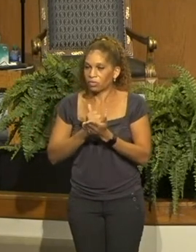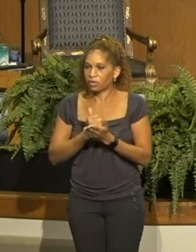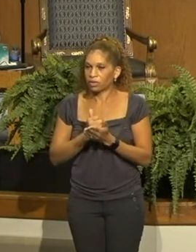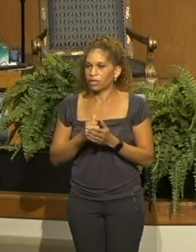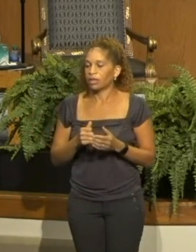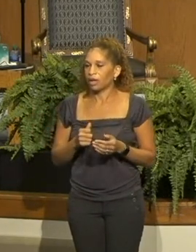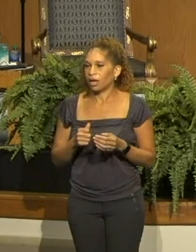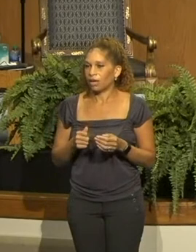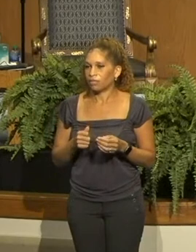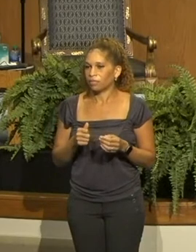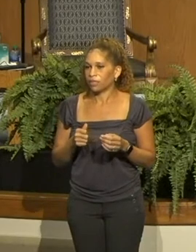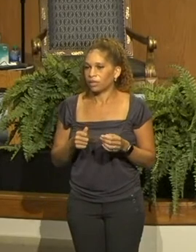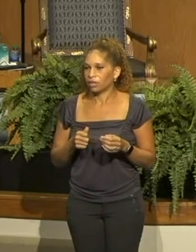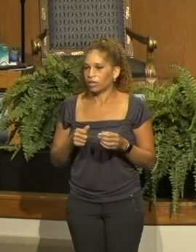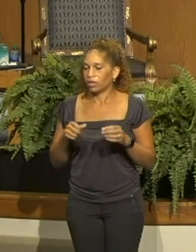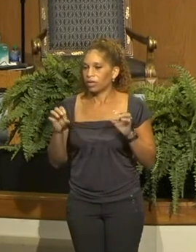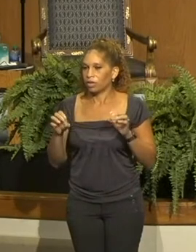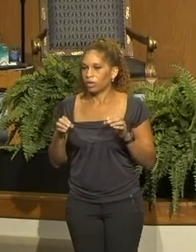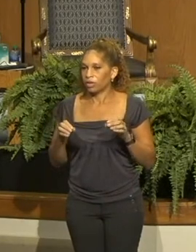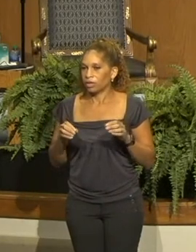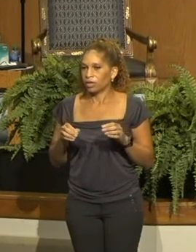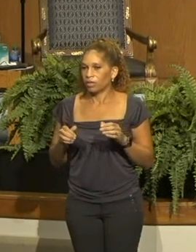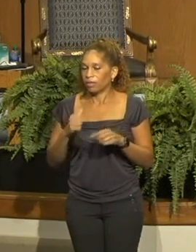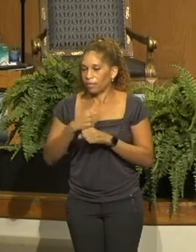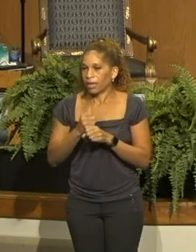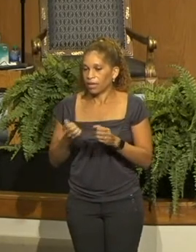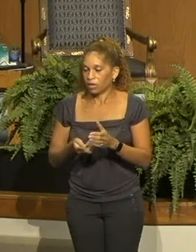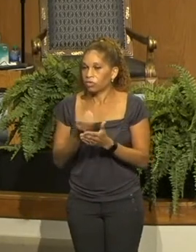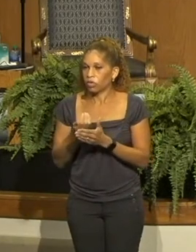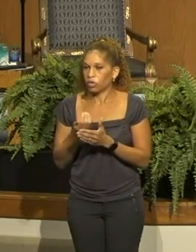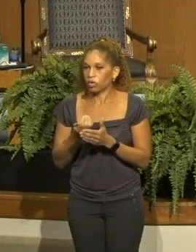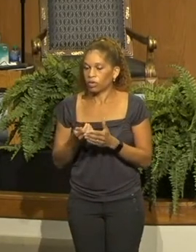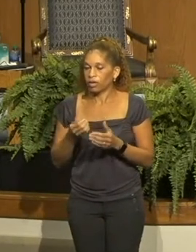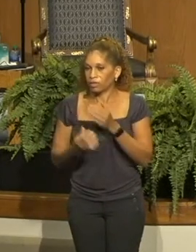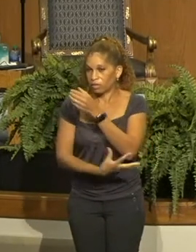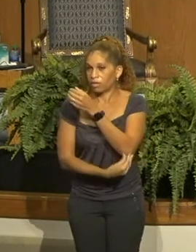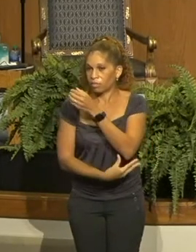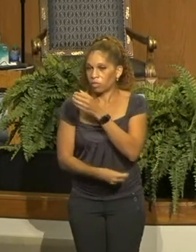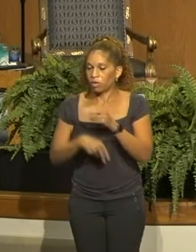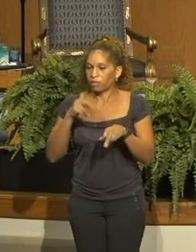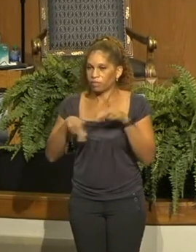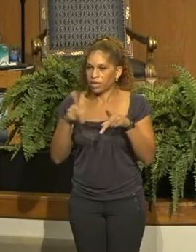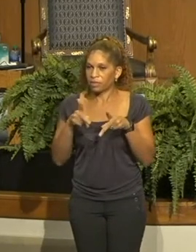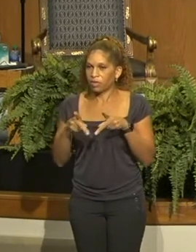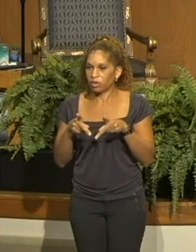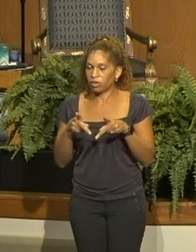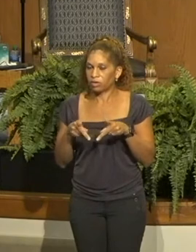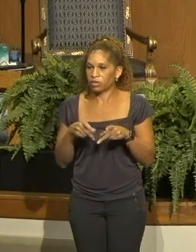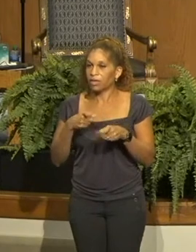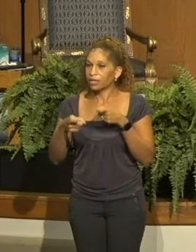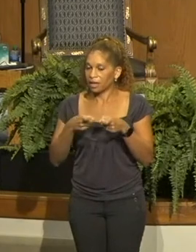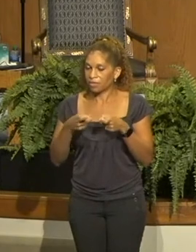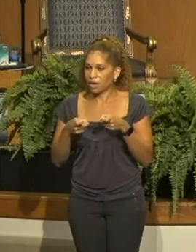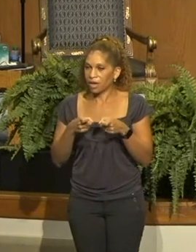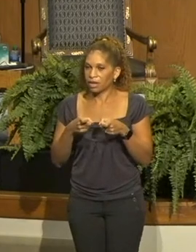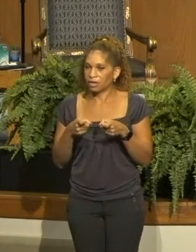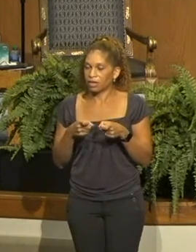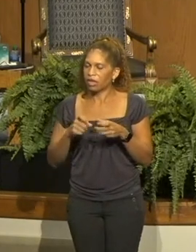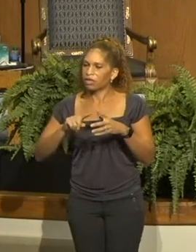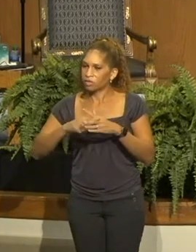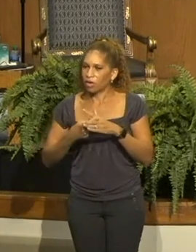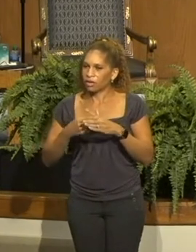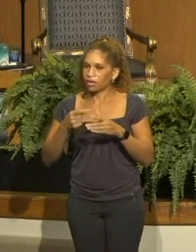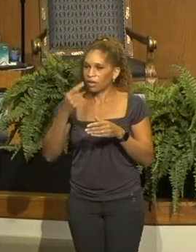Campaign, which was begun by the Reverend Dr. Martin Luther King in 1968, starting with a historic wave